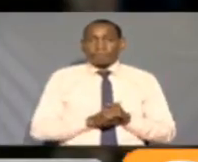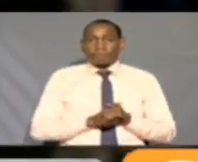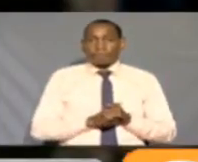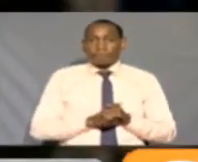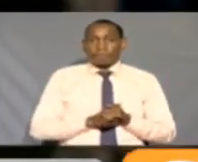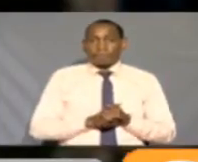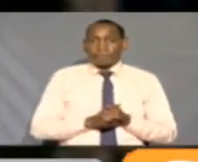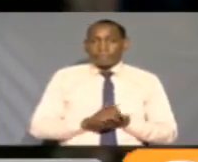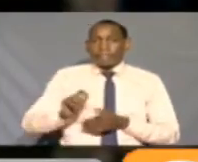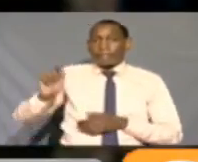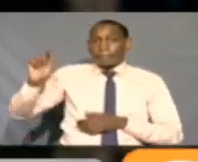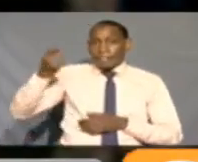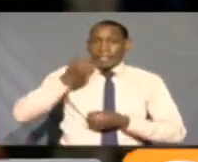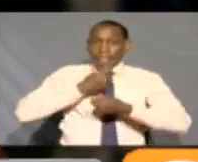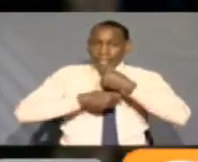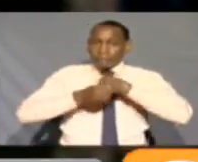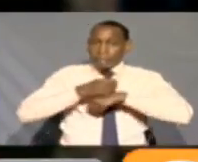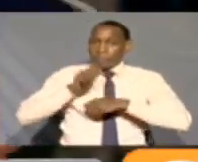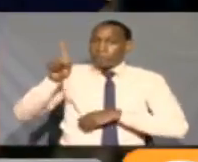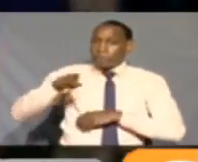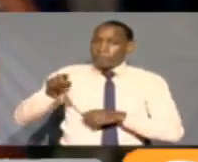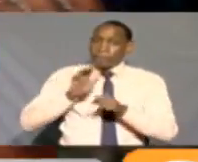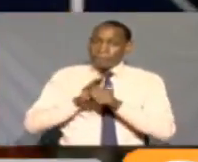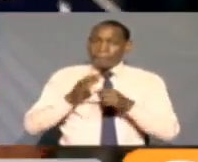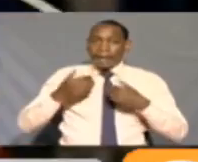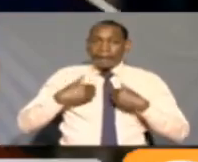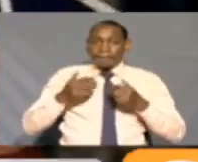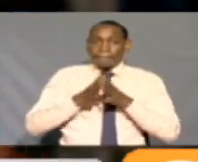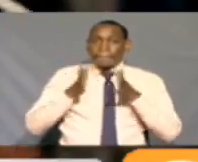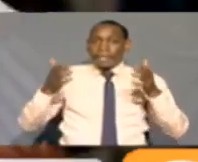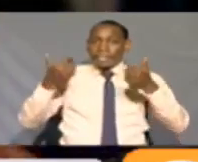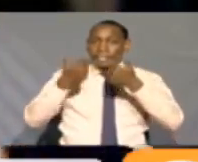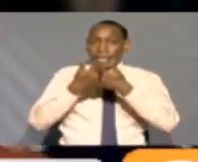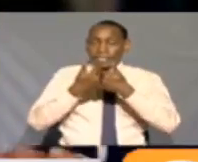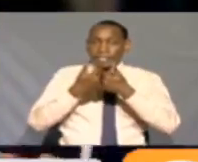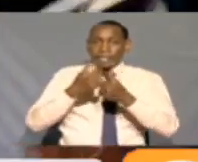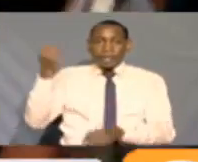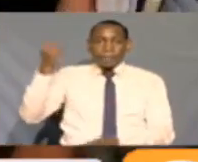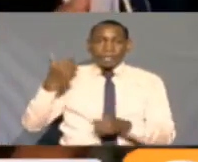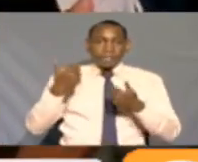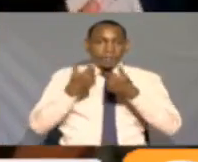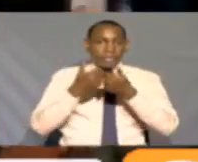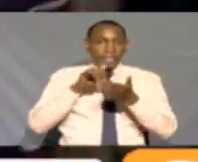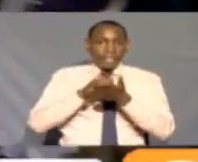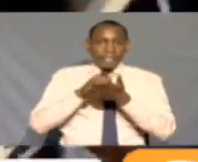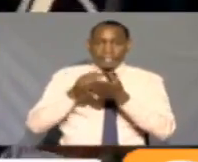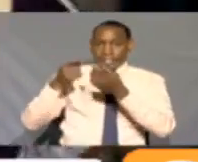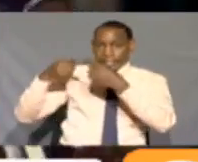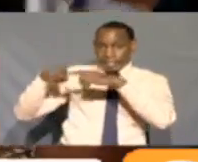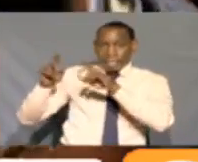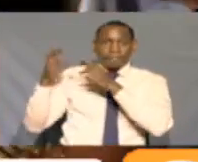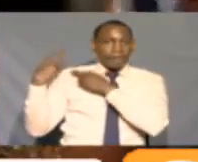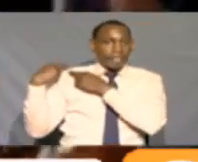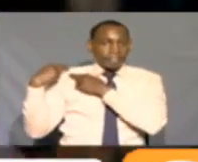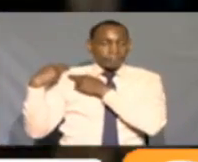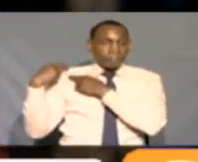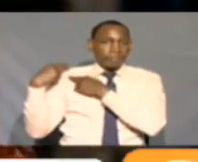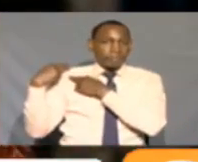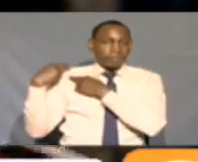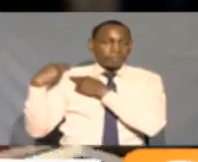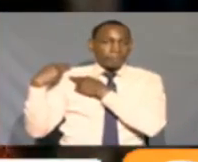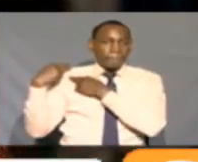the president has made many mistakes. The president also has a big battle, this political battle, which is of his own making. I think it's this